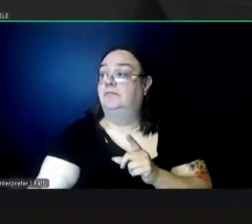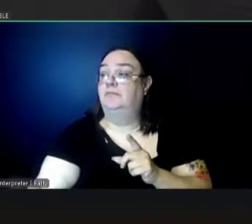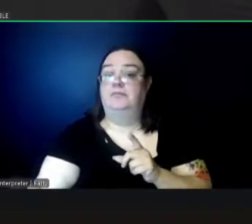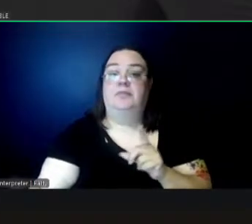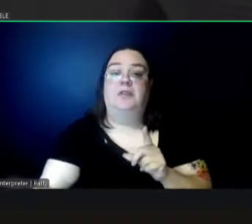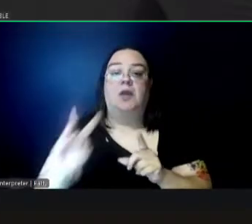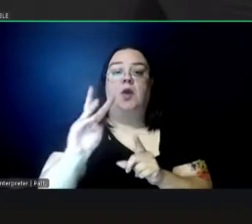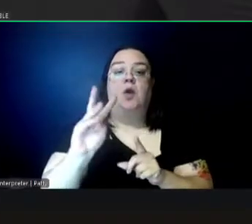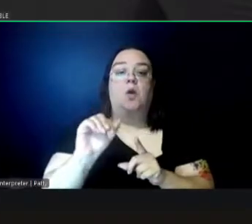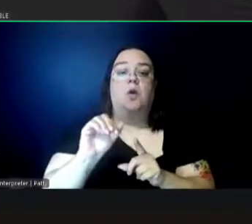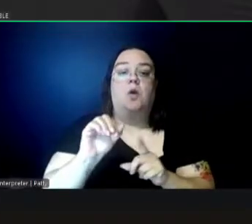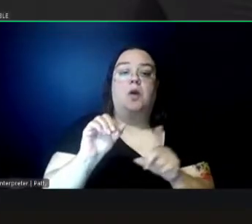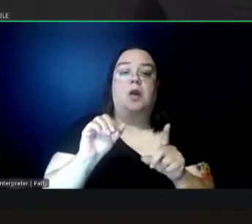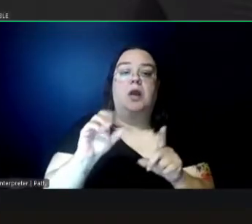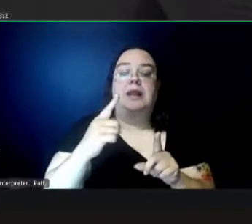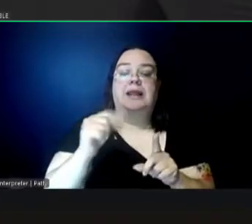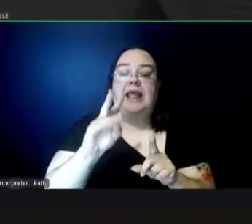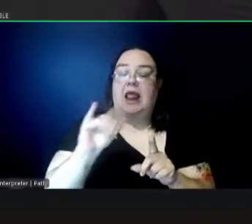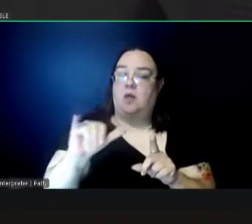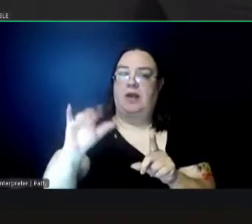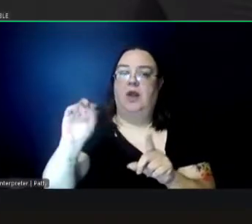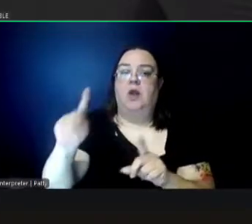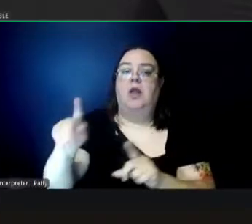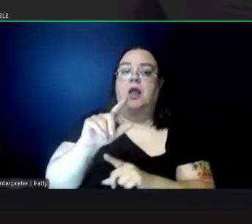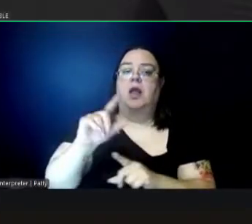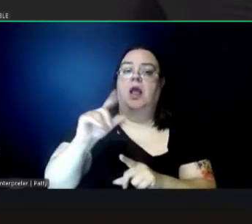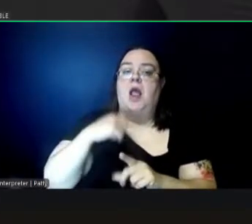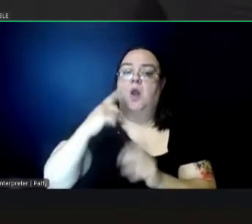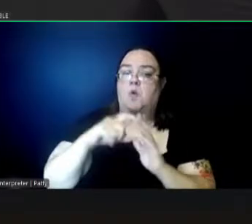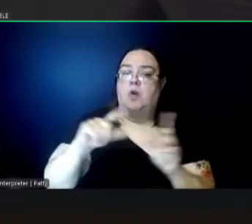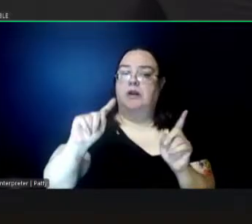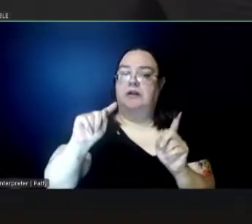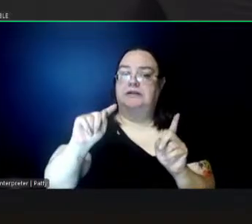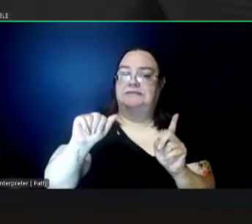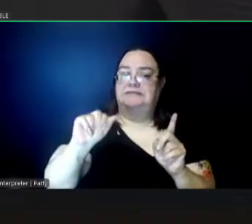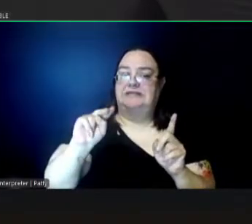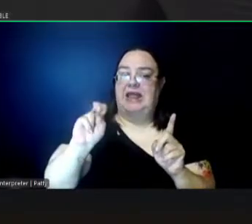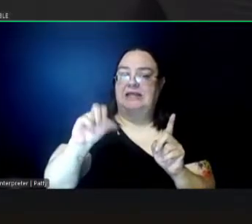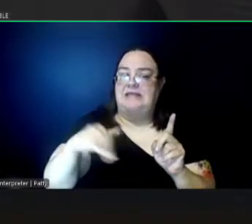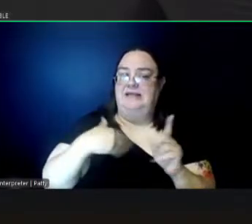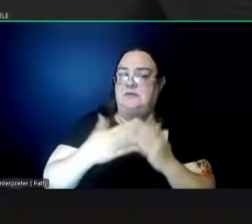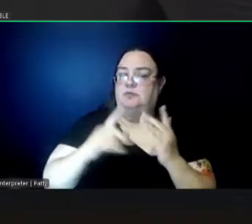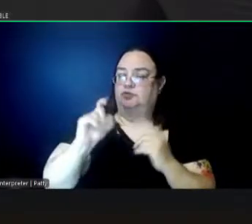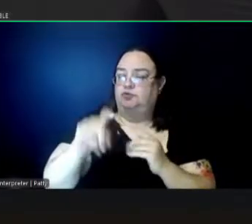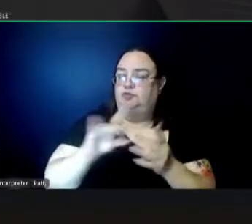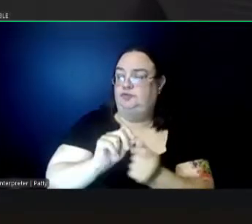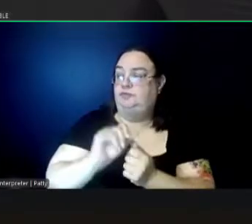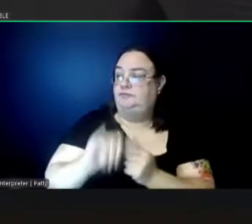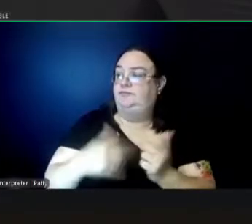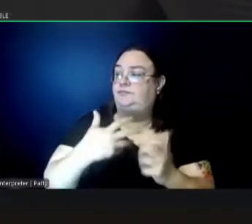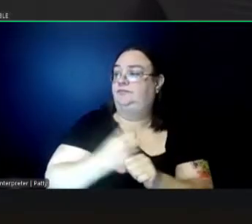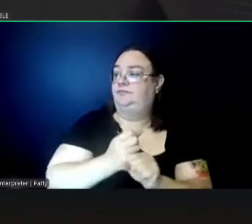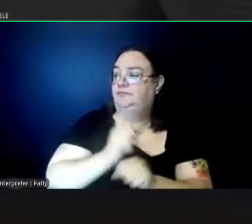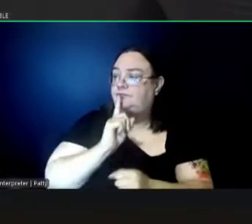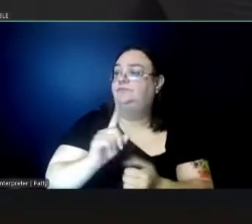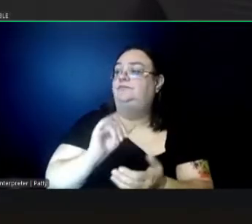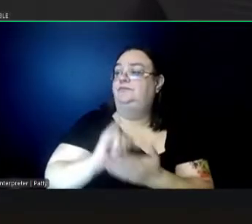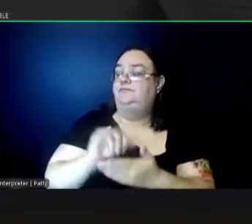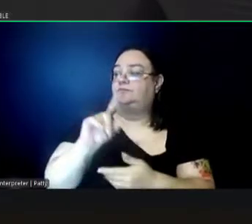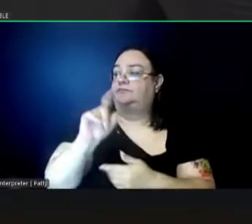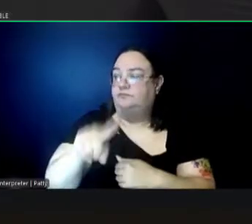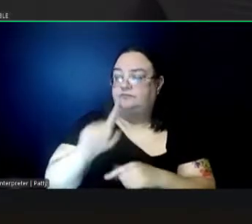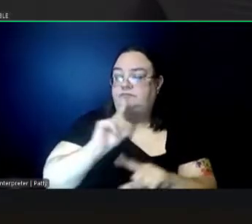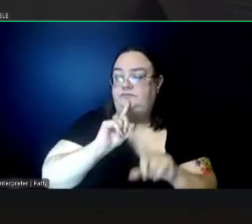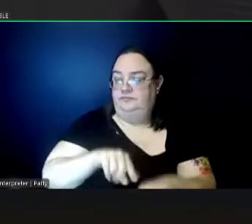know Councilmember Tansey had questions about that, and just wanted to make sure that your questions were answered by what he